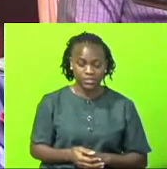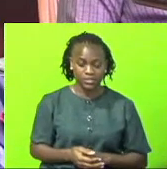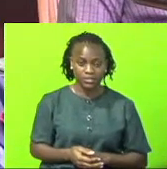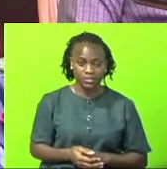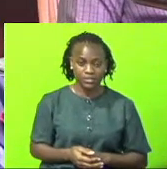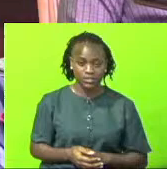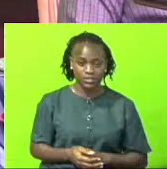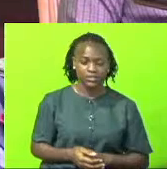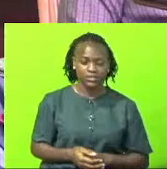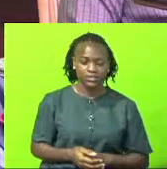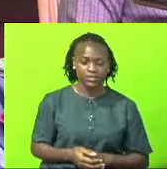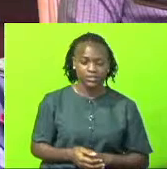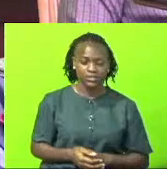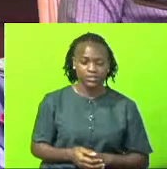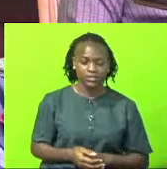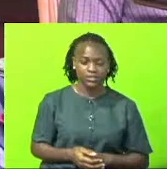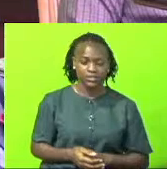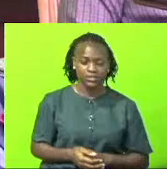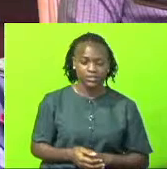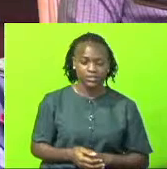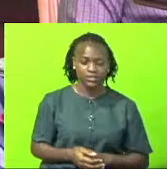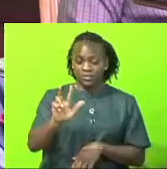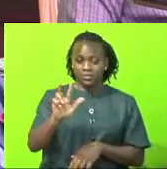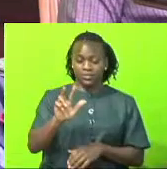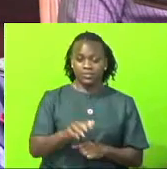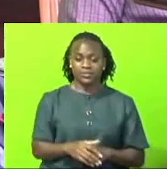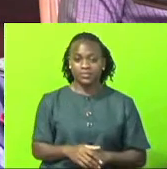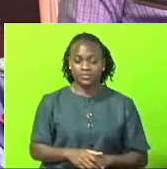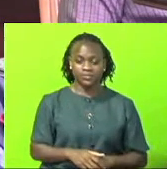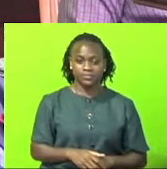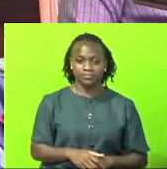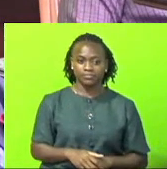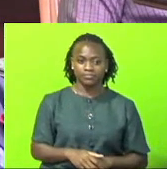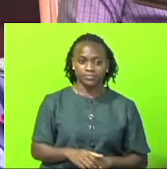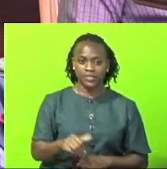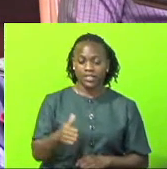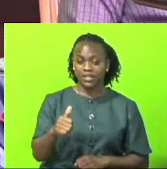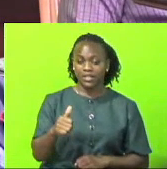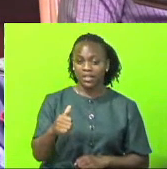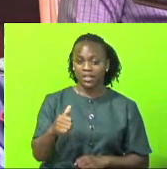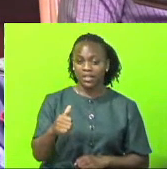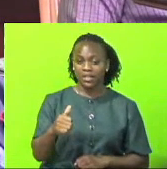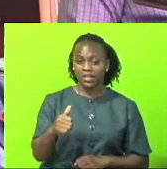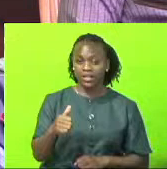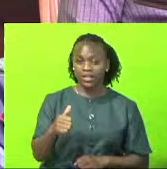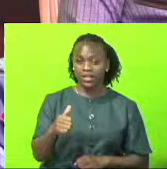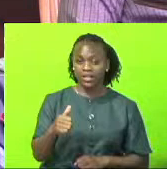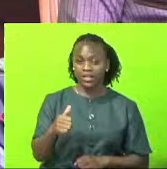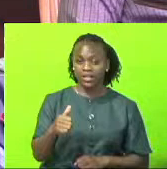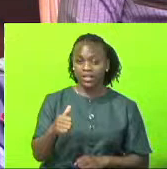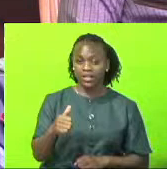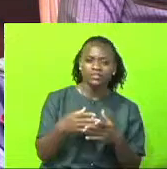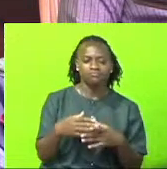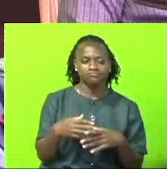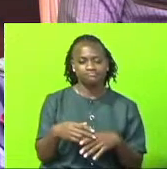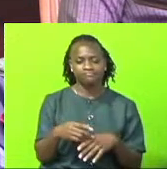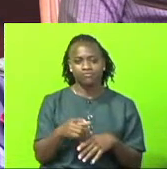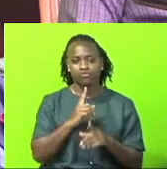Order 93, Mr. Speaker, and other speakers had said it,